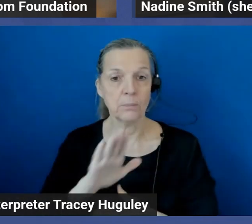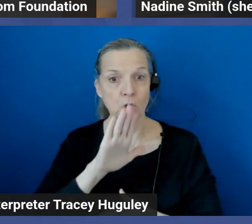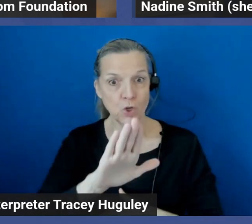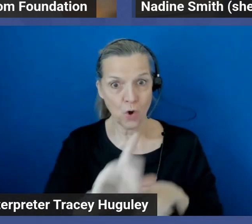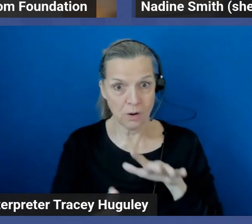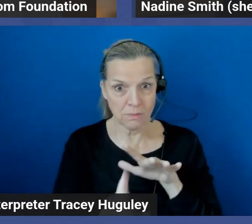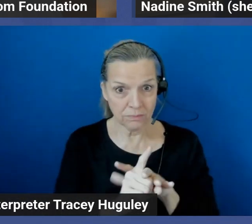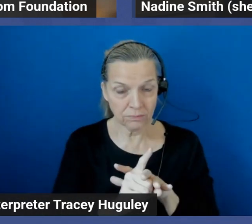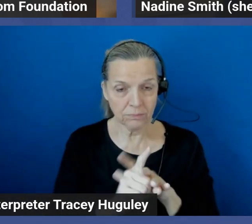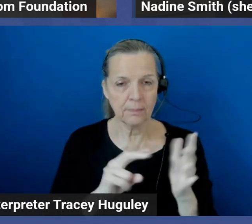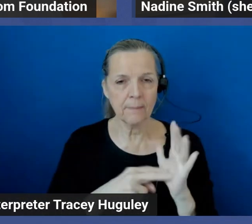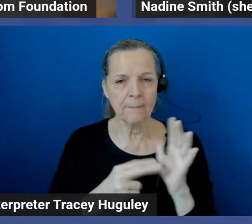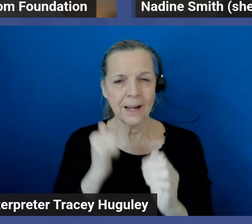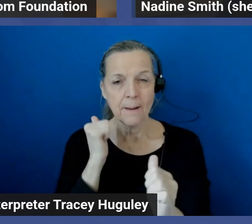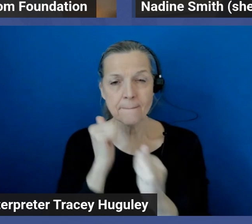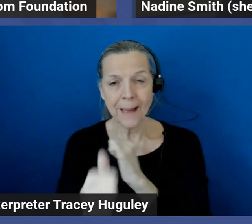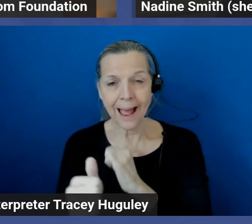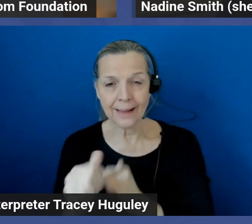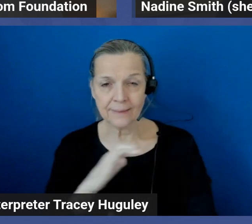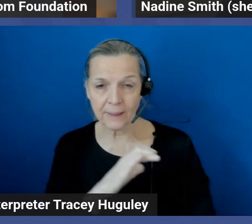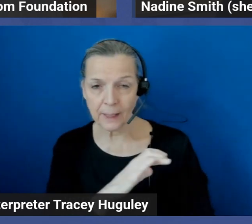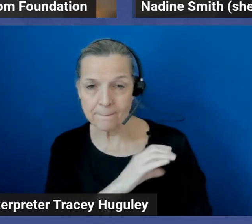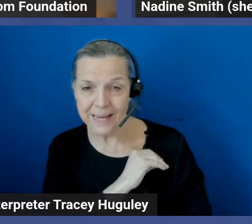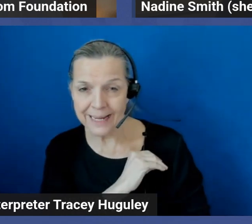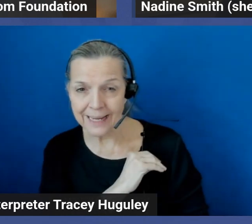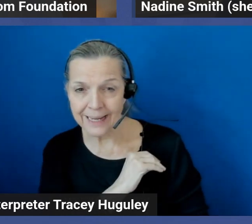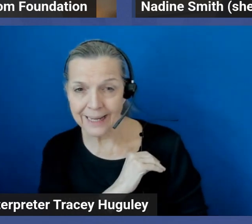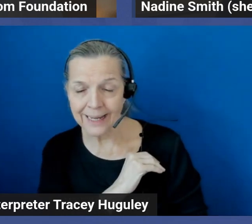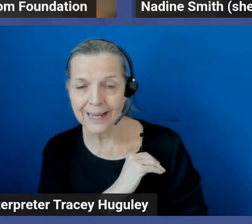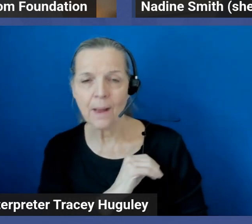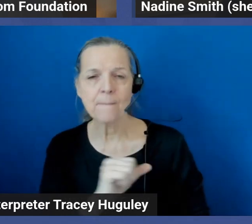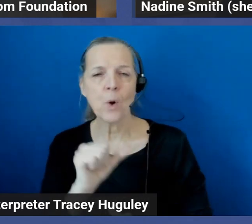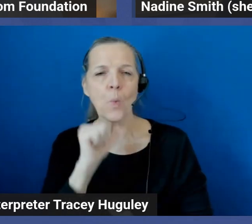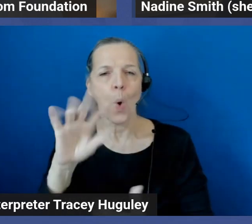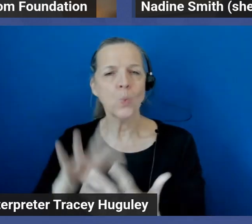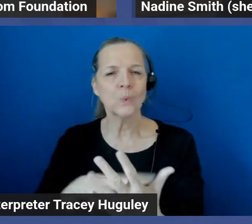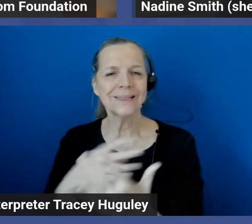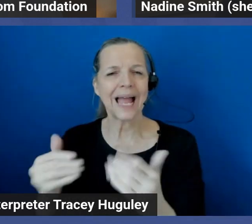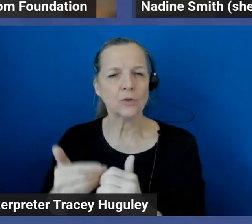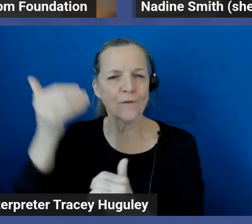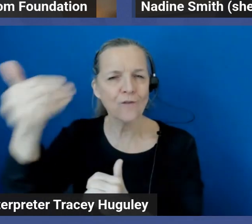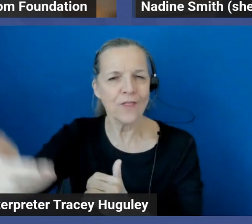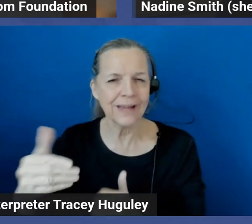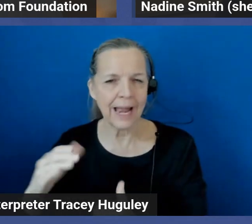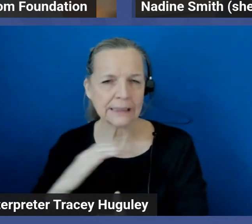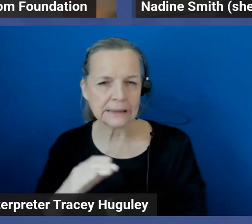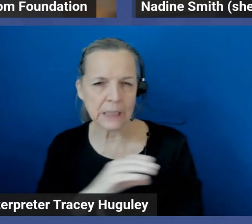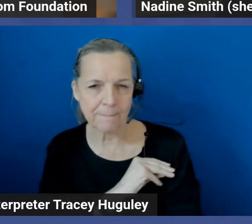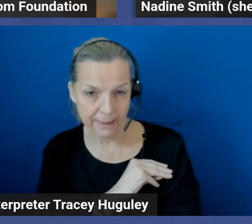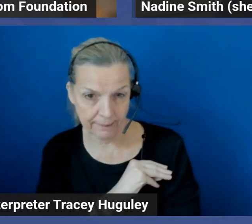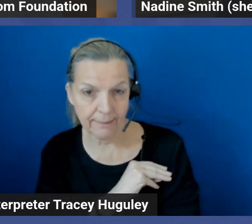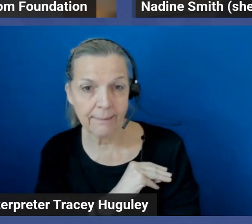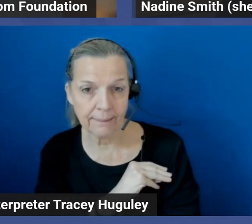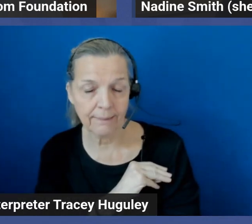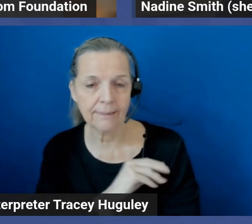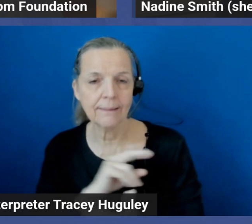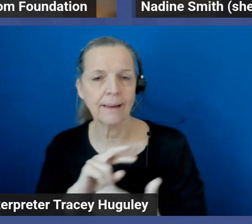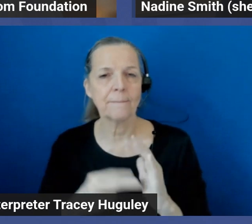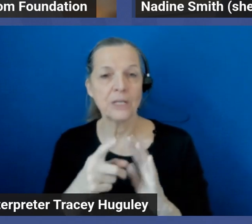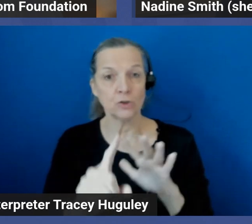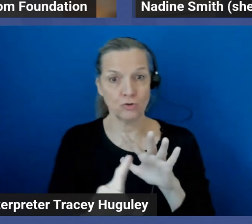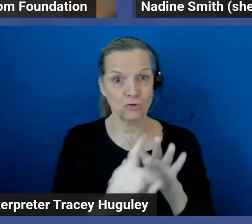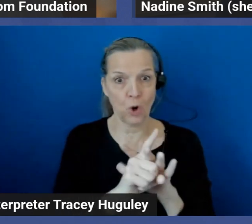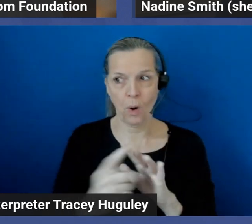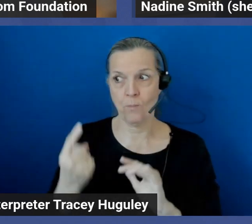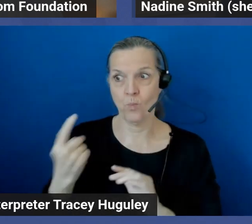that it passed that committee but won't get scheduled for the next. Your presence may mean that one of those people who votes the